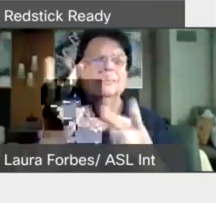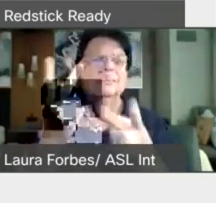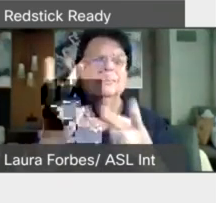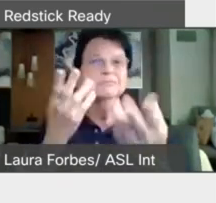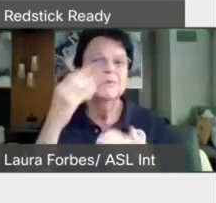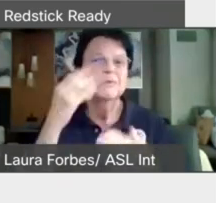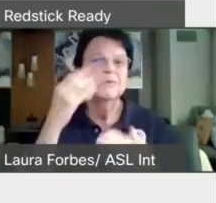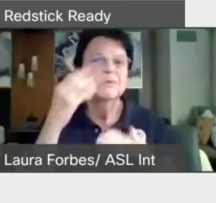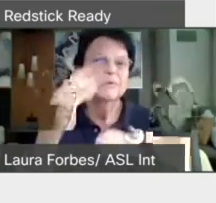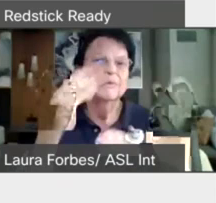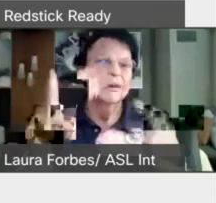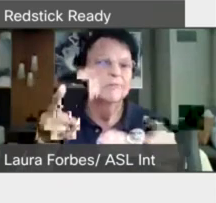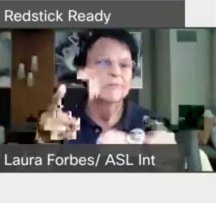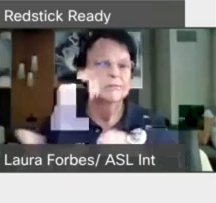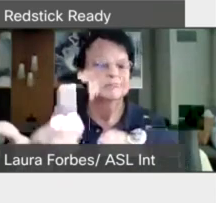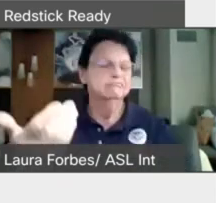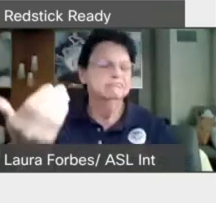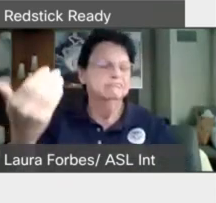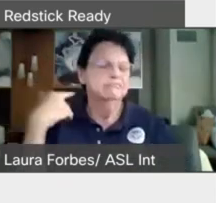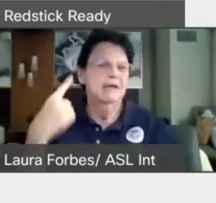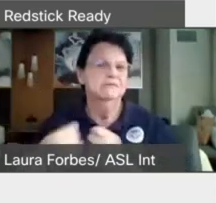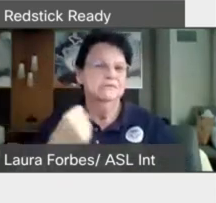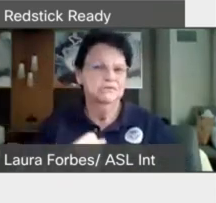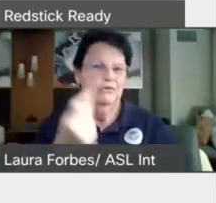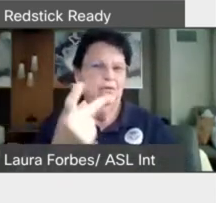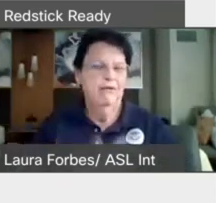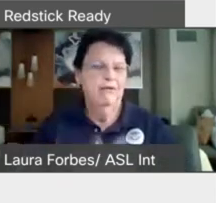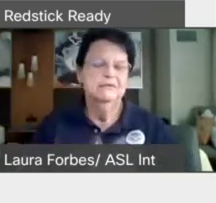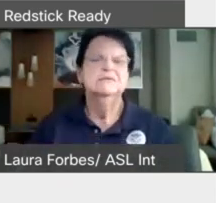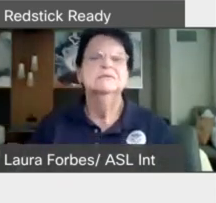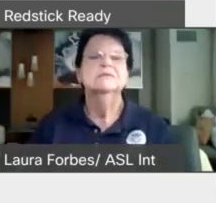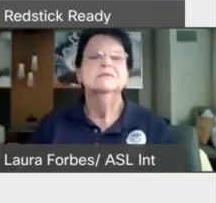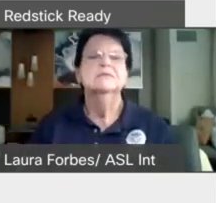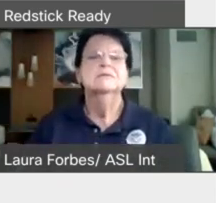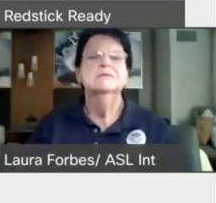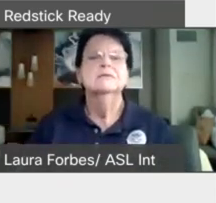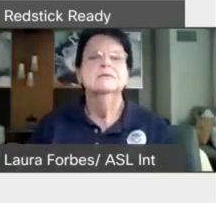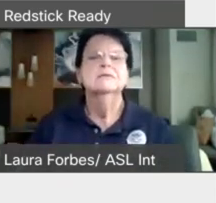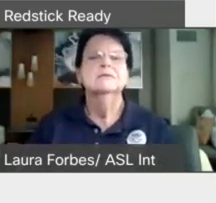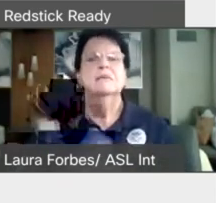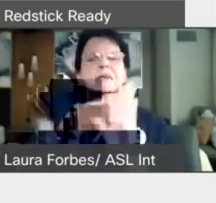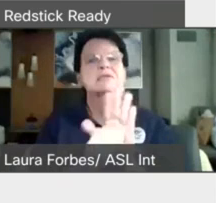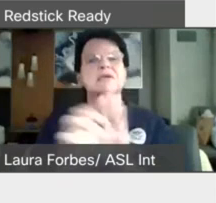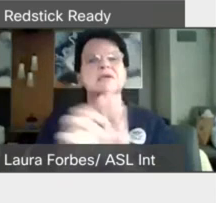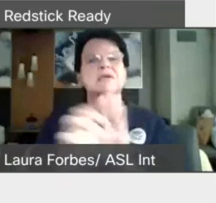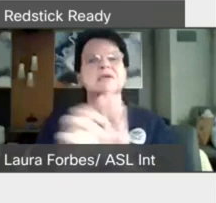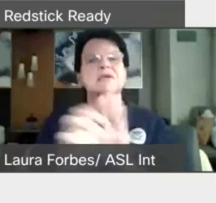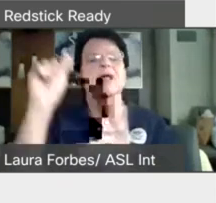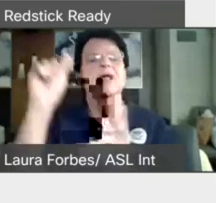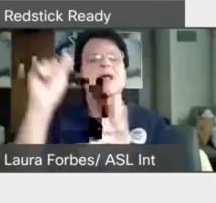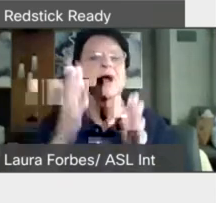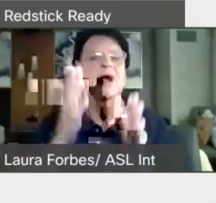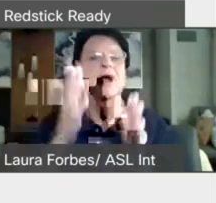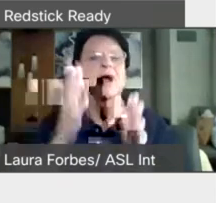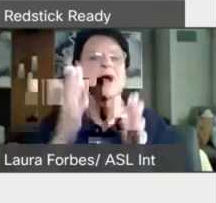events over the past year and a half. On behalf of the state and the Governor's Office of Homeland Security